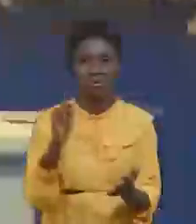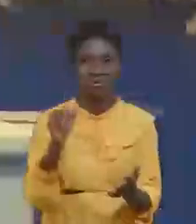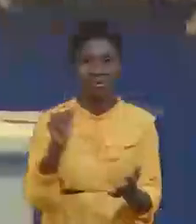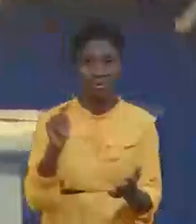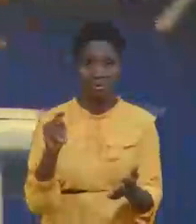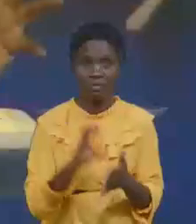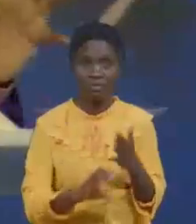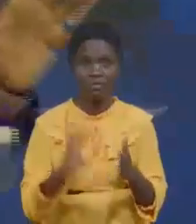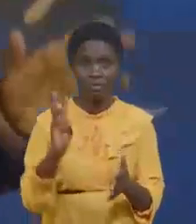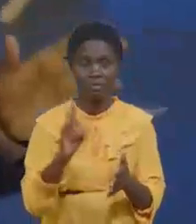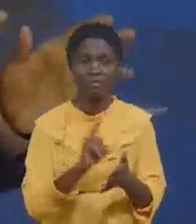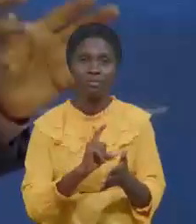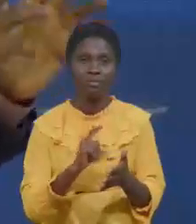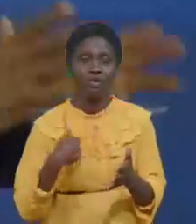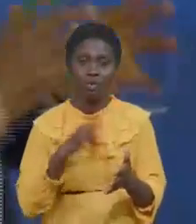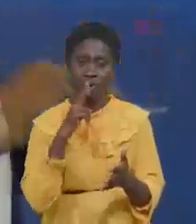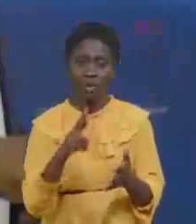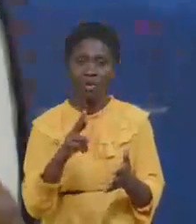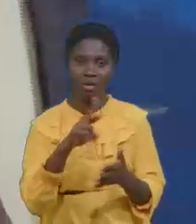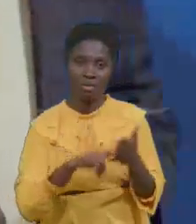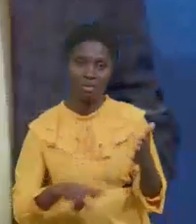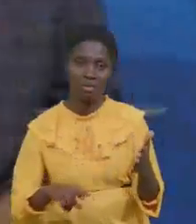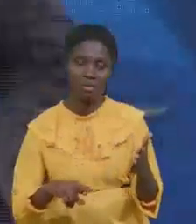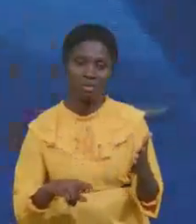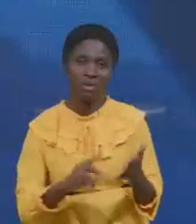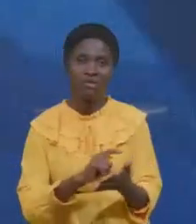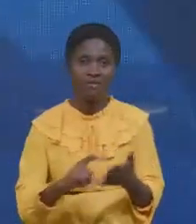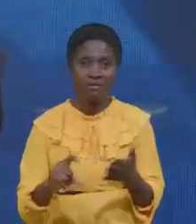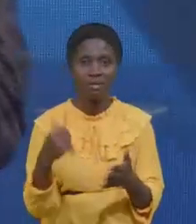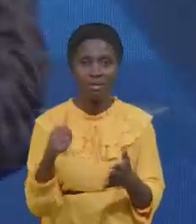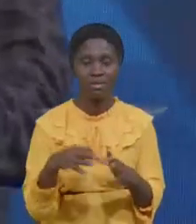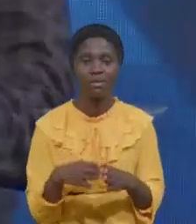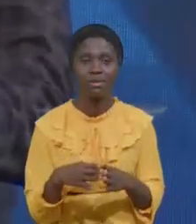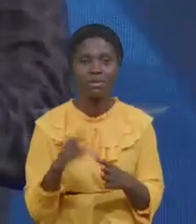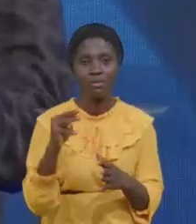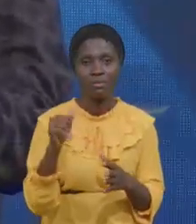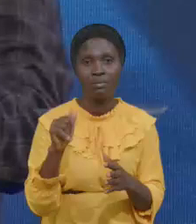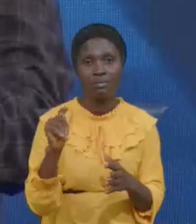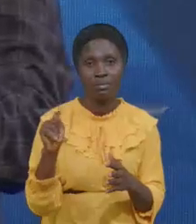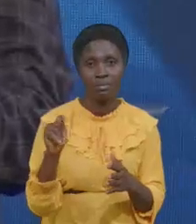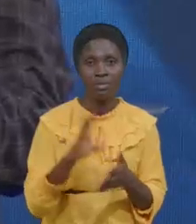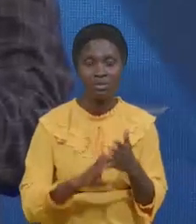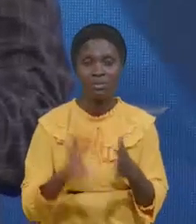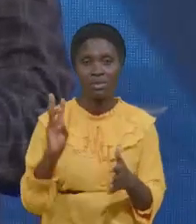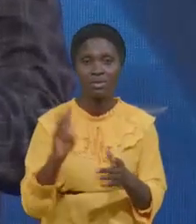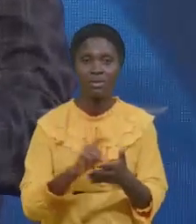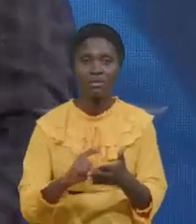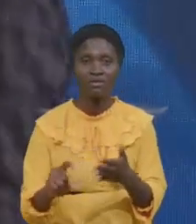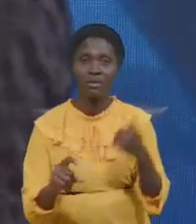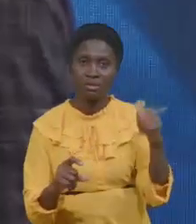tonight, we're looking at verse 10. Matthew chapter 6, verse